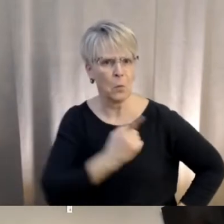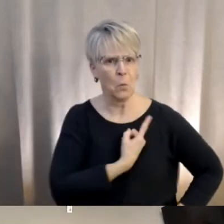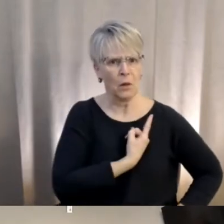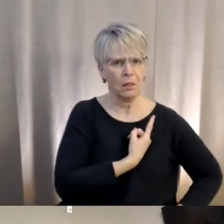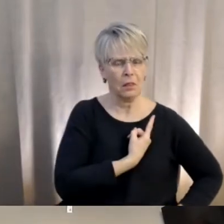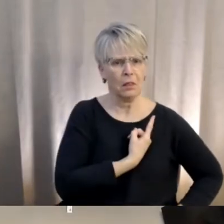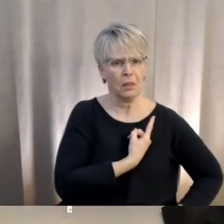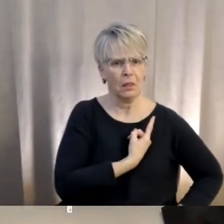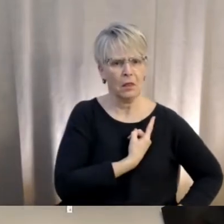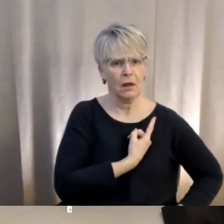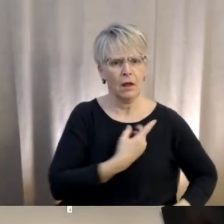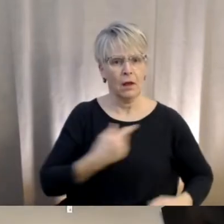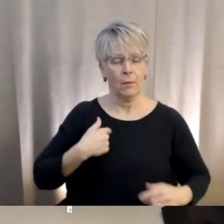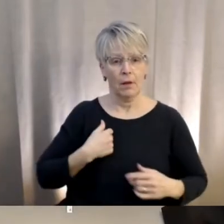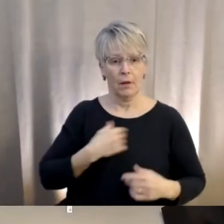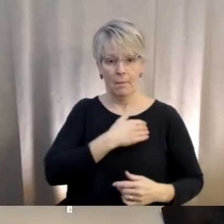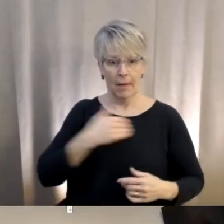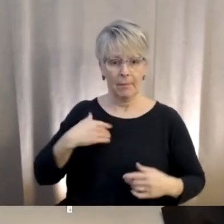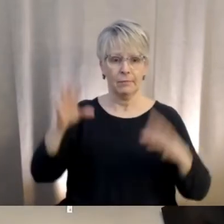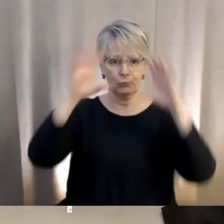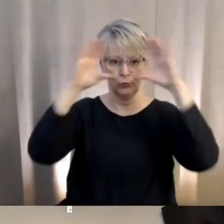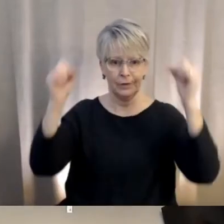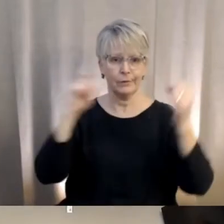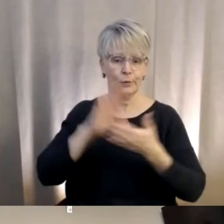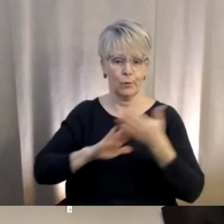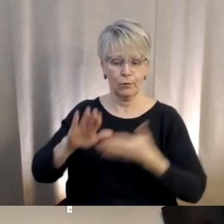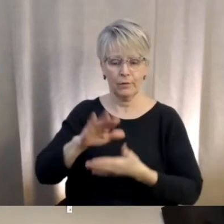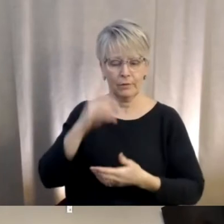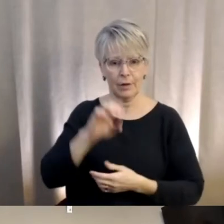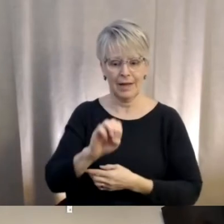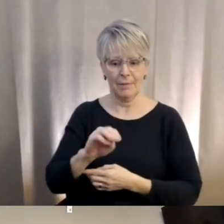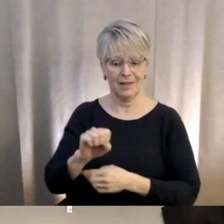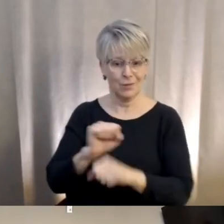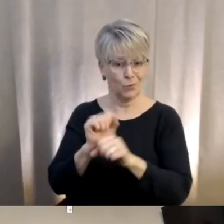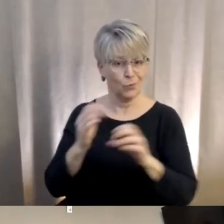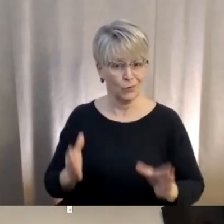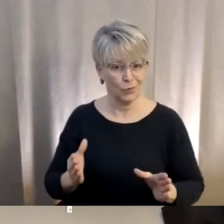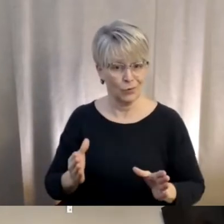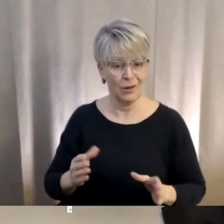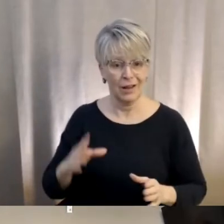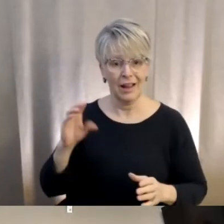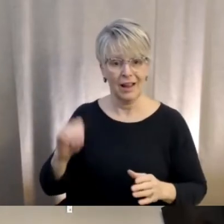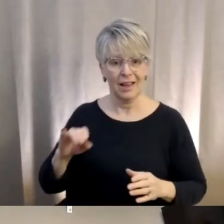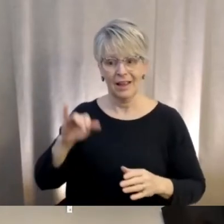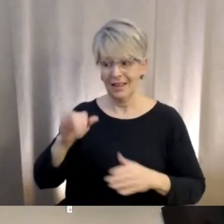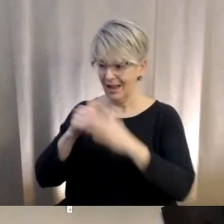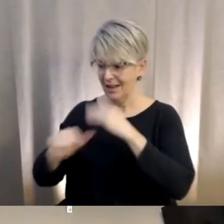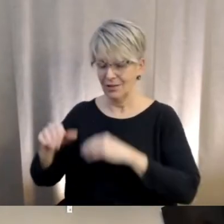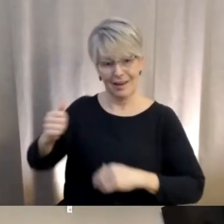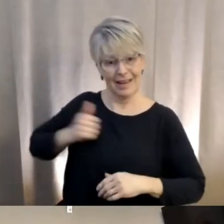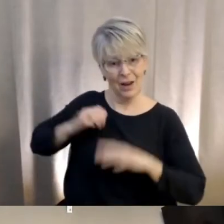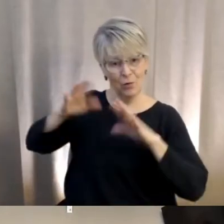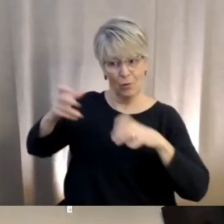as a member and president of the College of Paramedics within Saskatchewan, and with the Paramedic Chiefs of Canada,